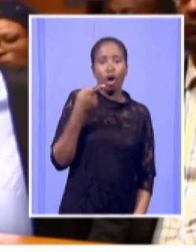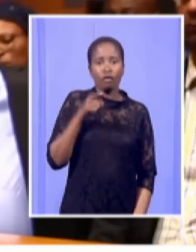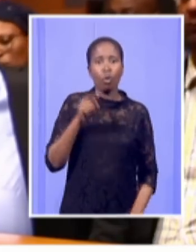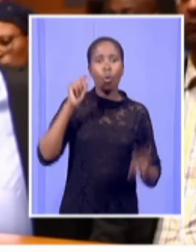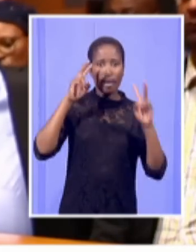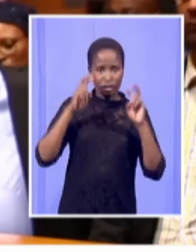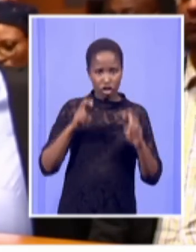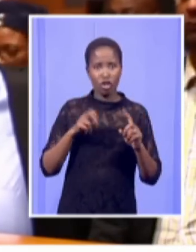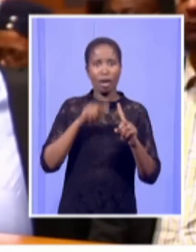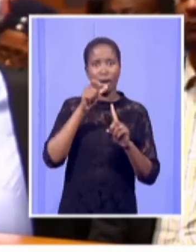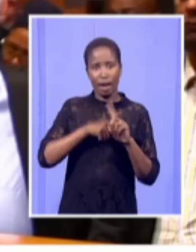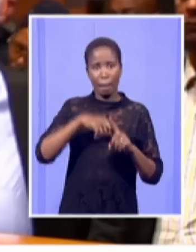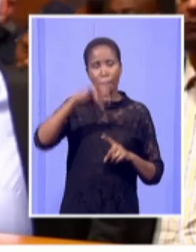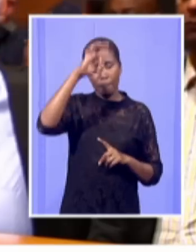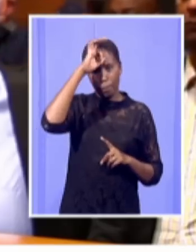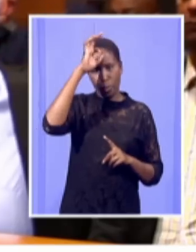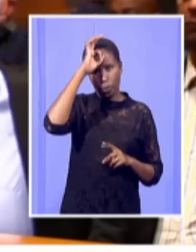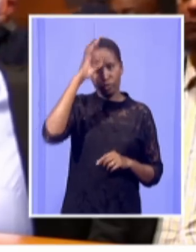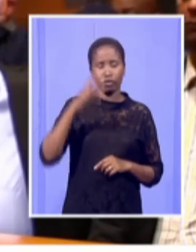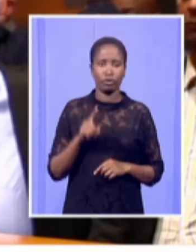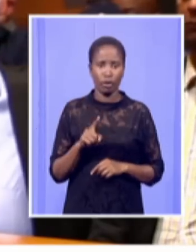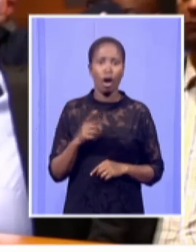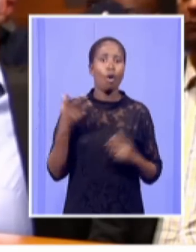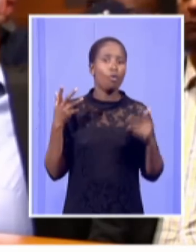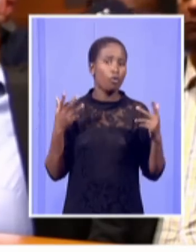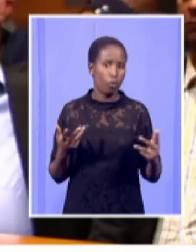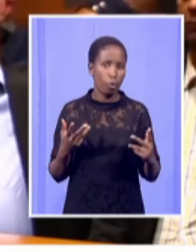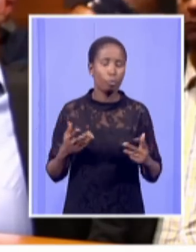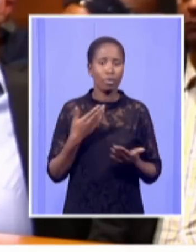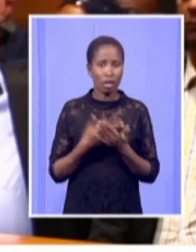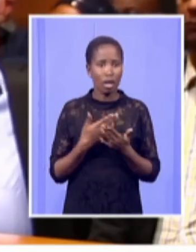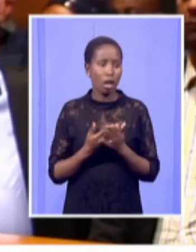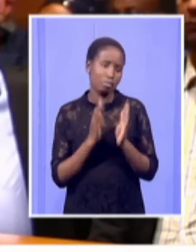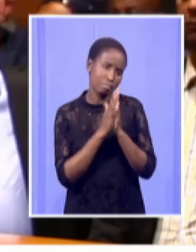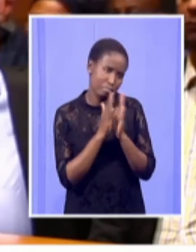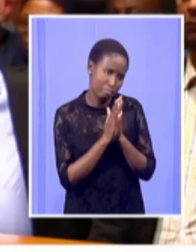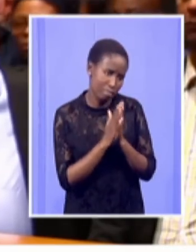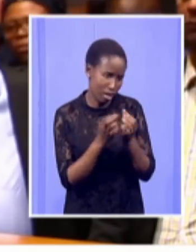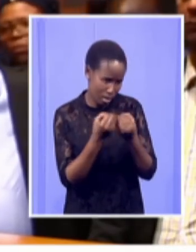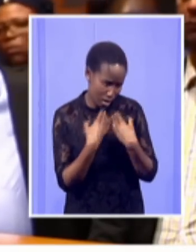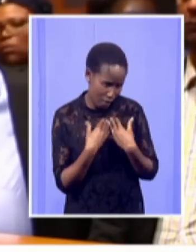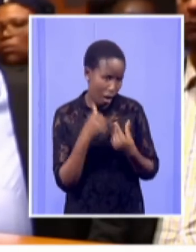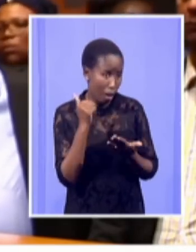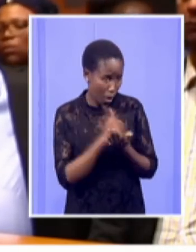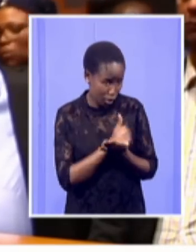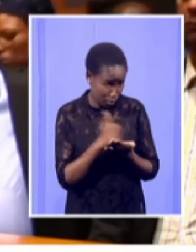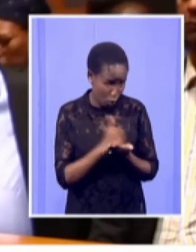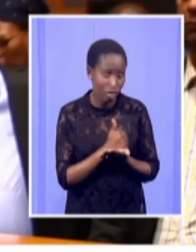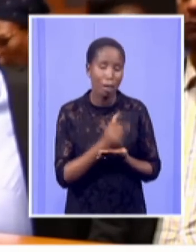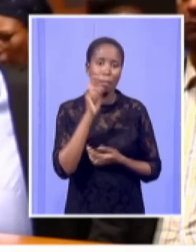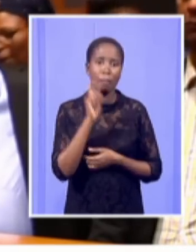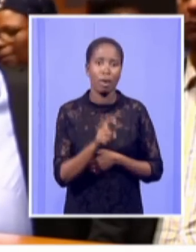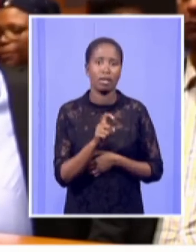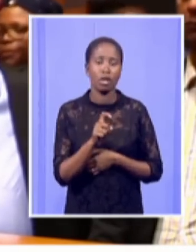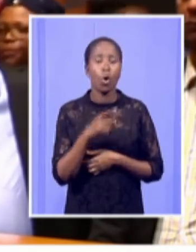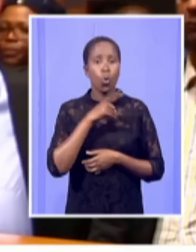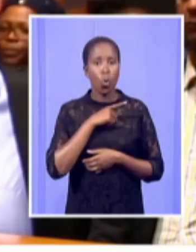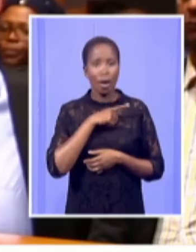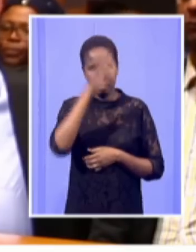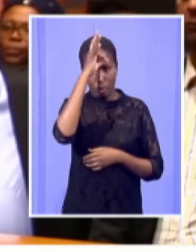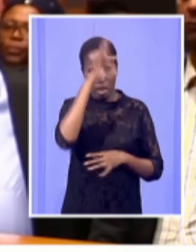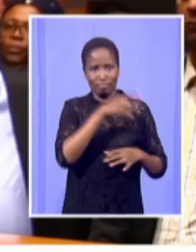officer for his passport to be released into his hands for purposes